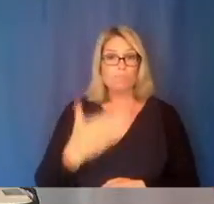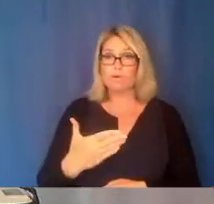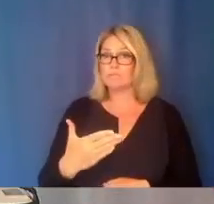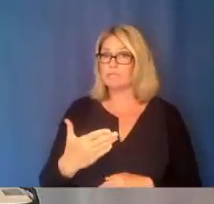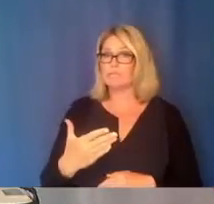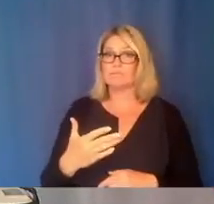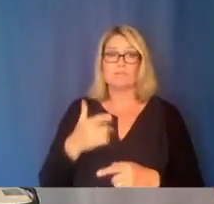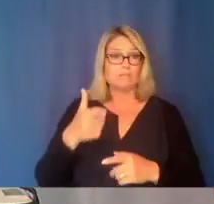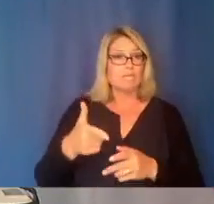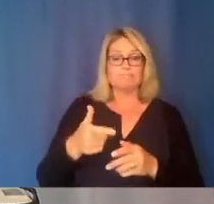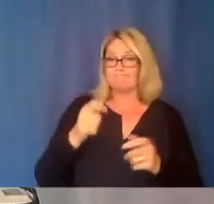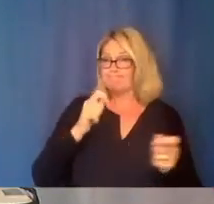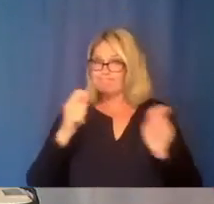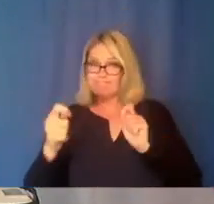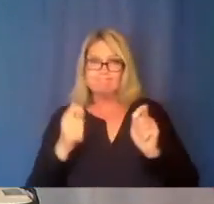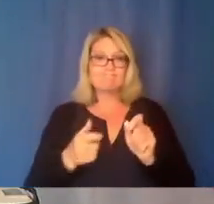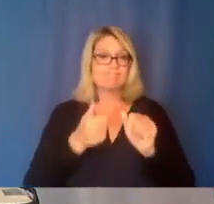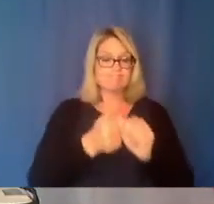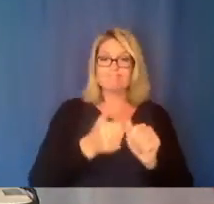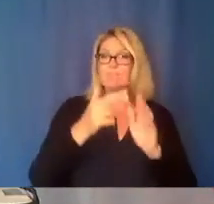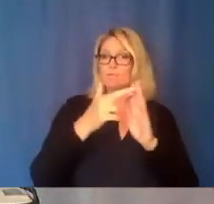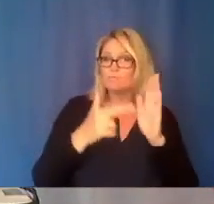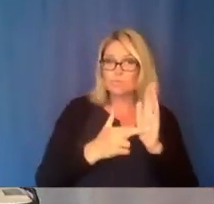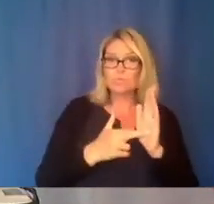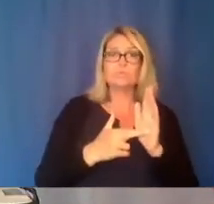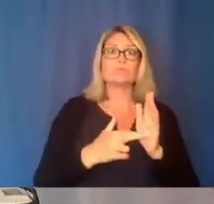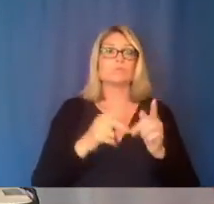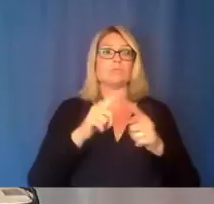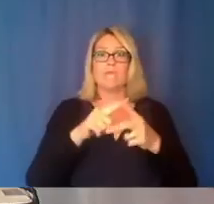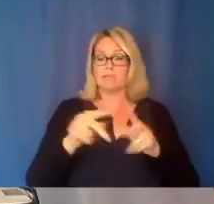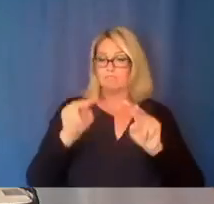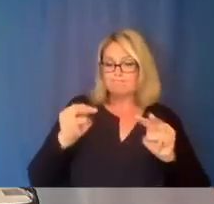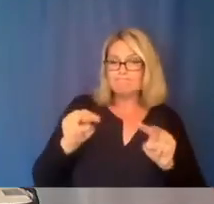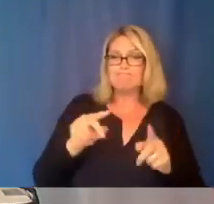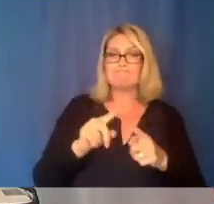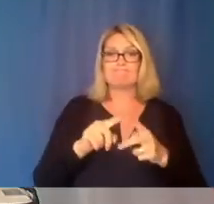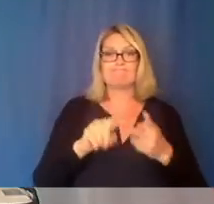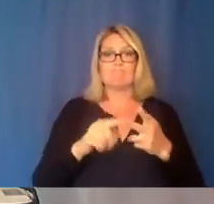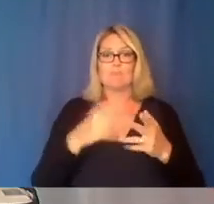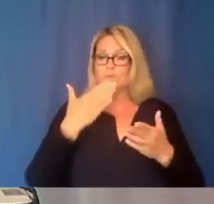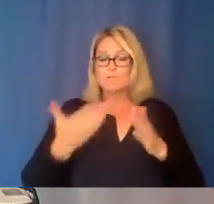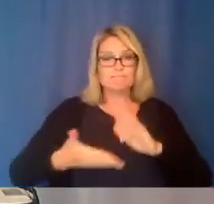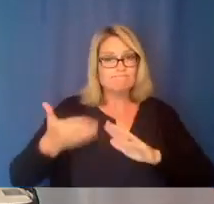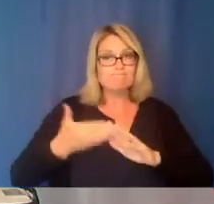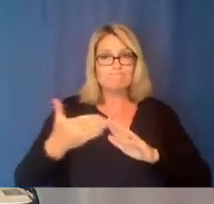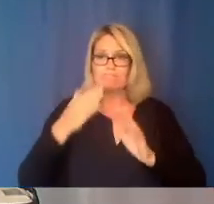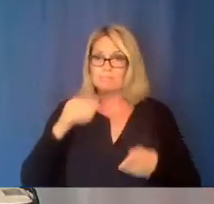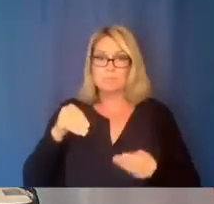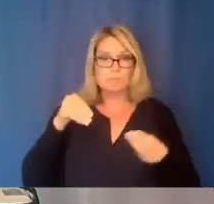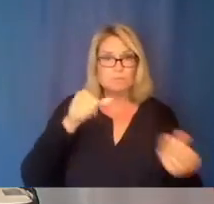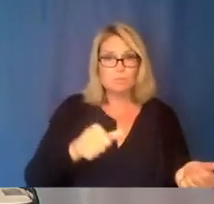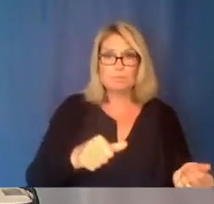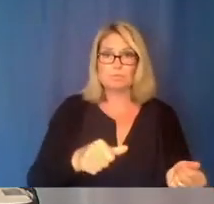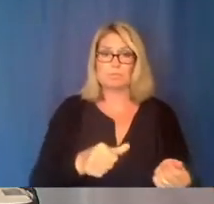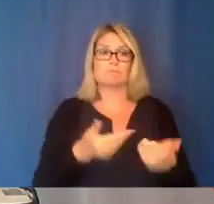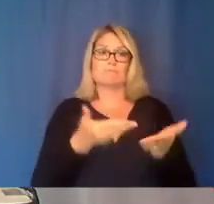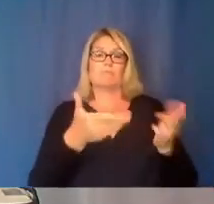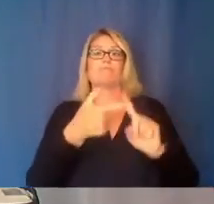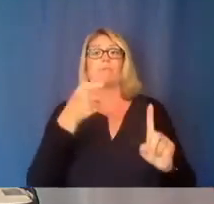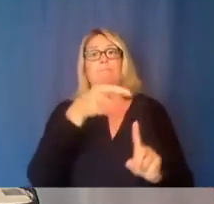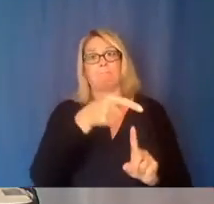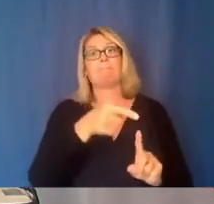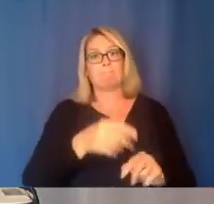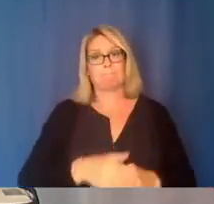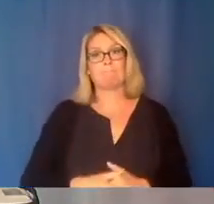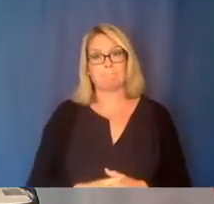his leadership there, the common sense, the efficiency they've been able to build in there has really allowed a relatively